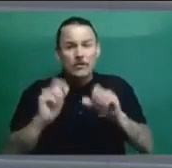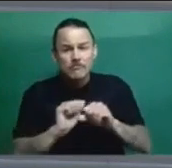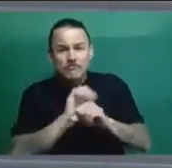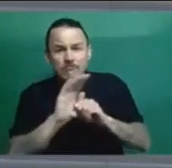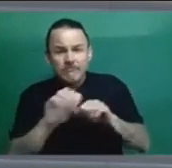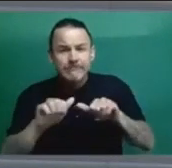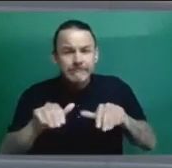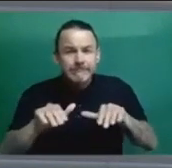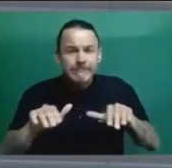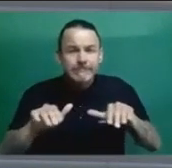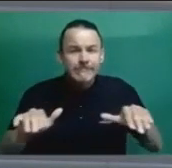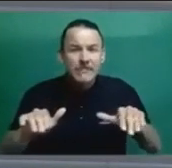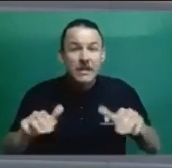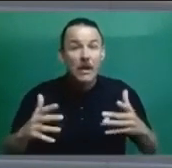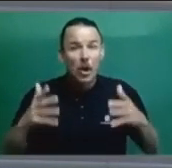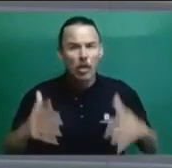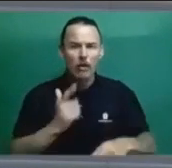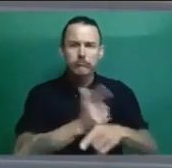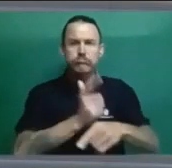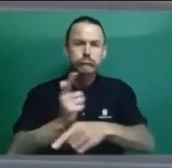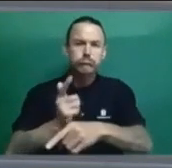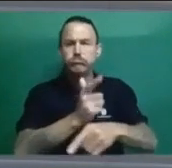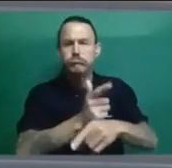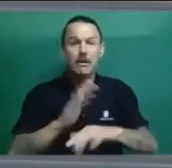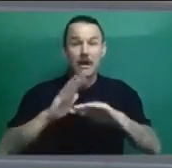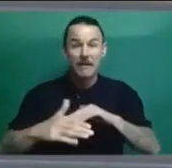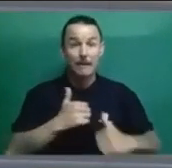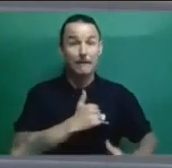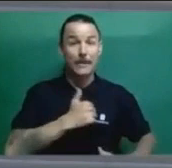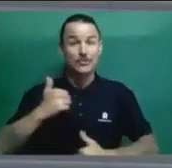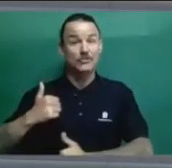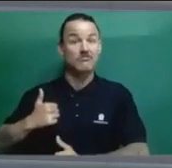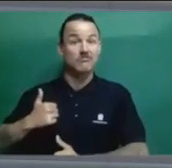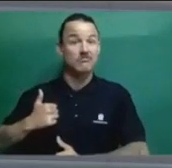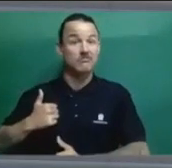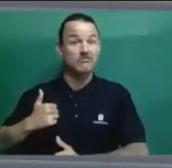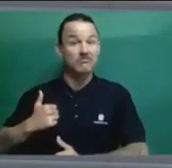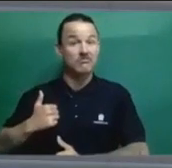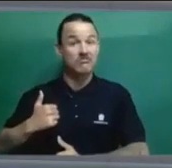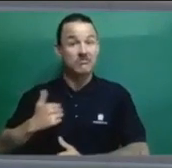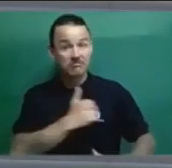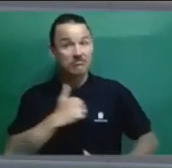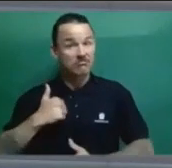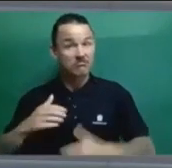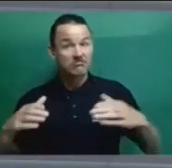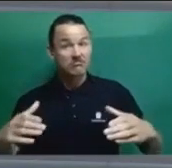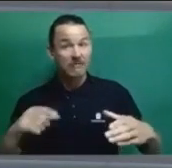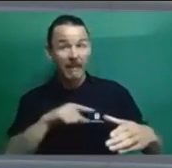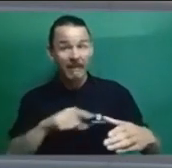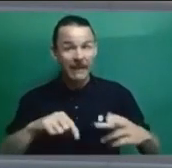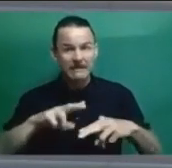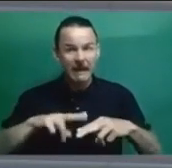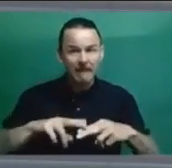how defence personnel might be used. I think many people imagined that there would be soldiers running around the streets, and that hasn't